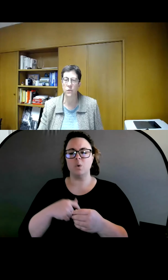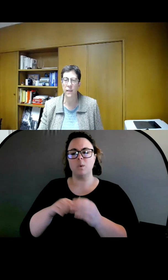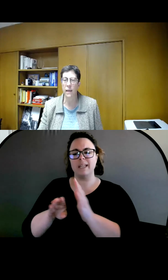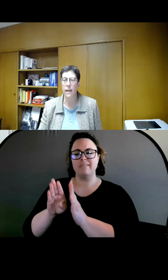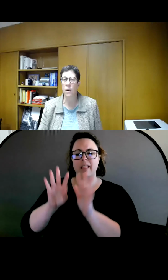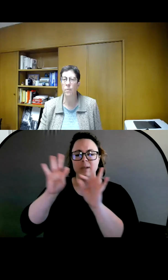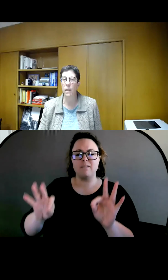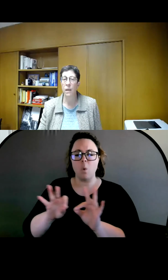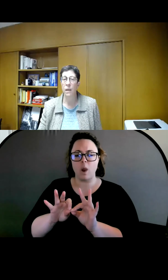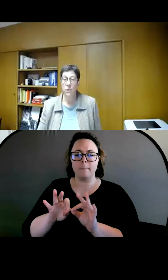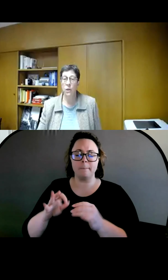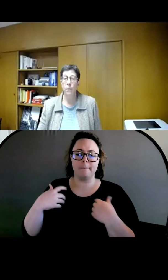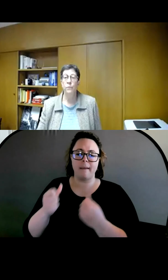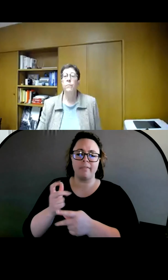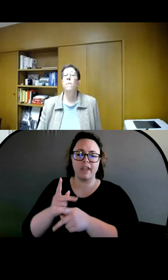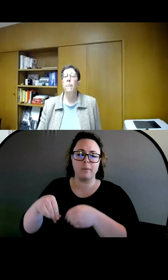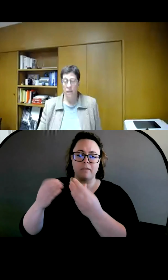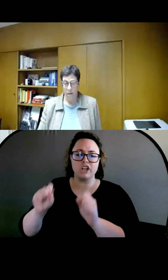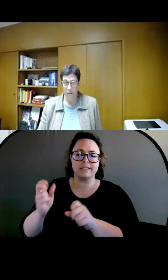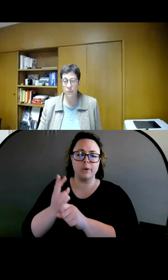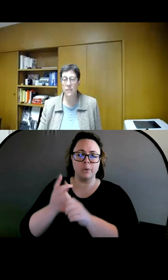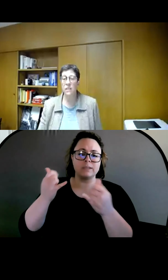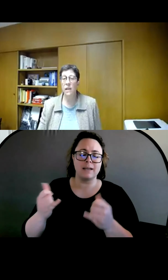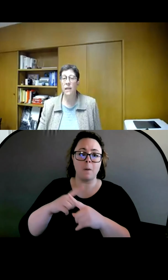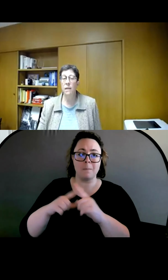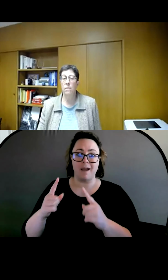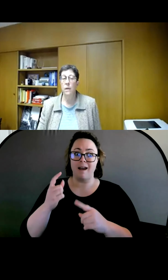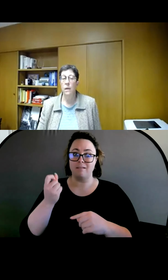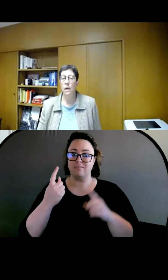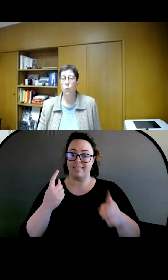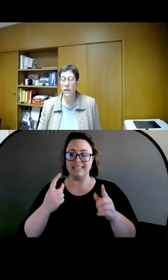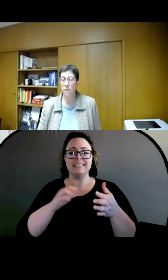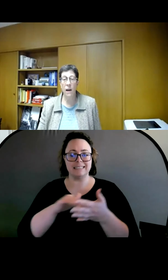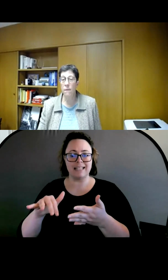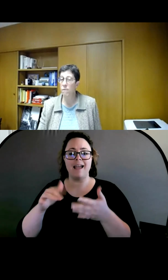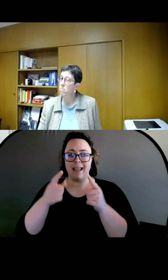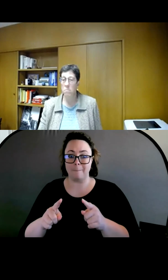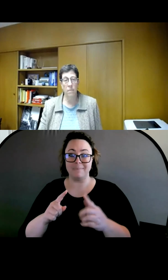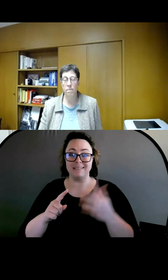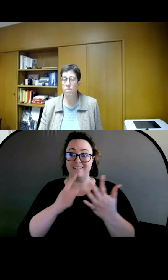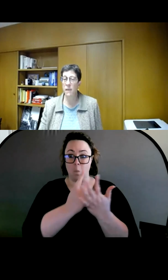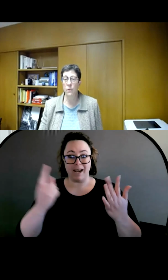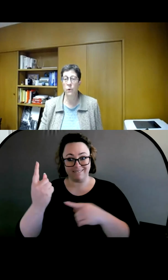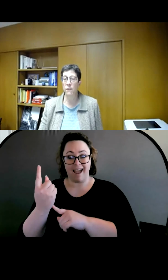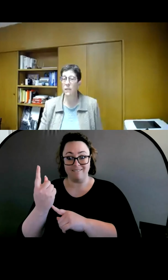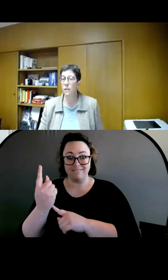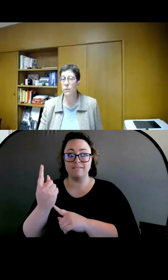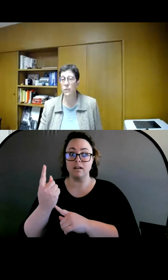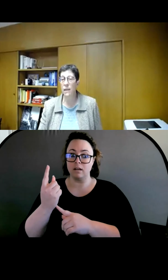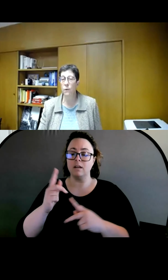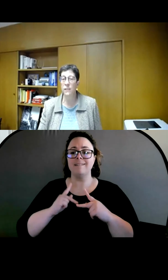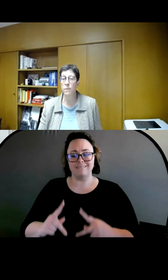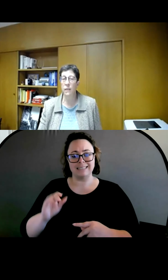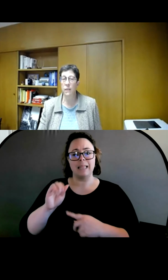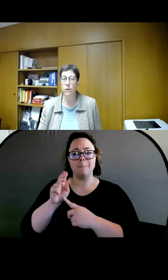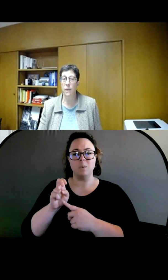can use for that now. But so this was the study. 1 in 5 people who were physically abused